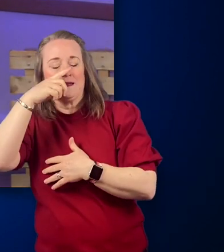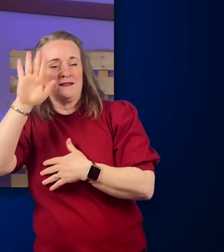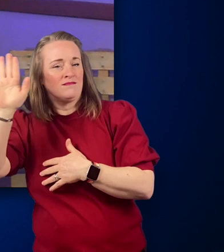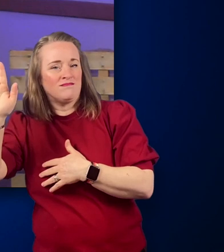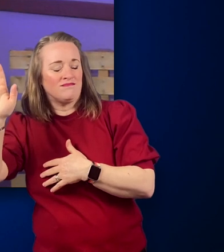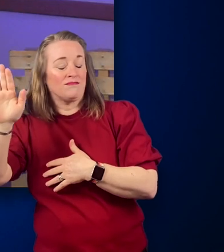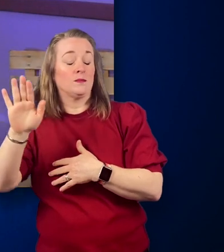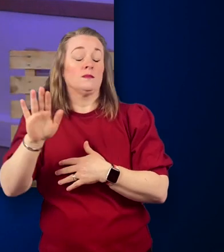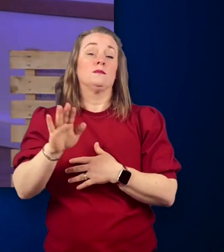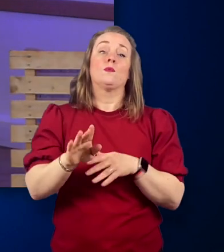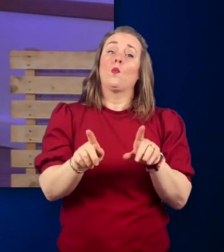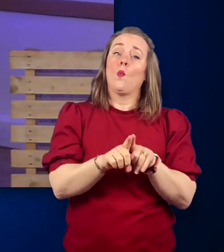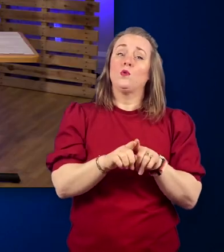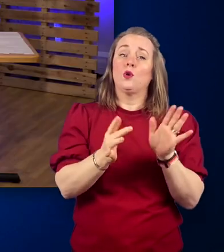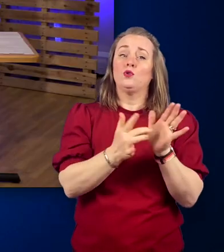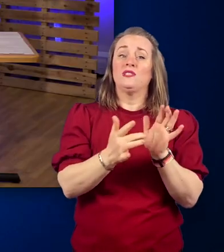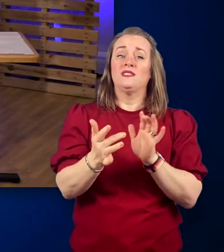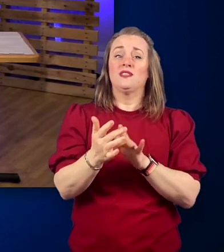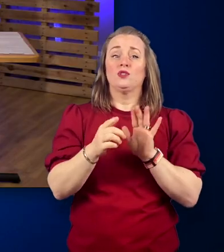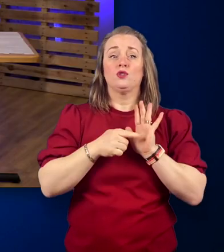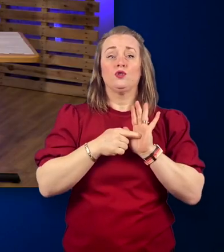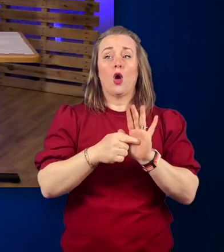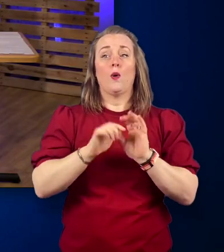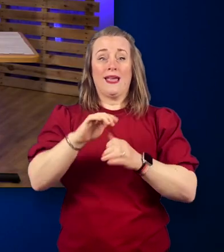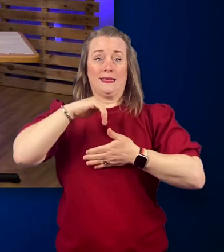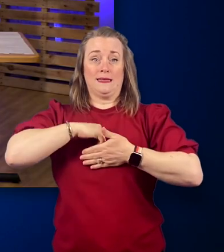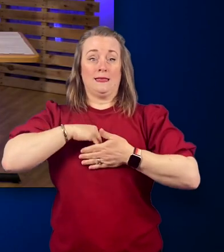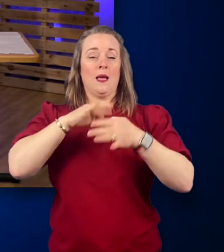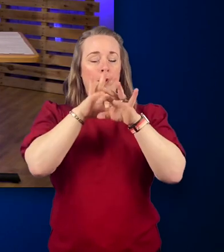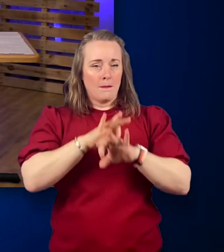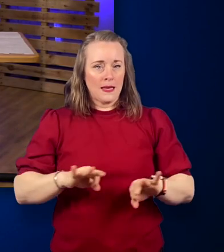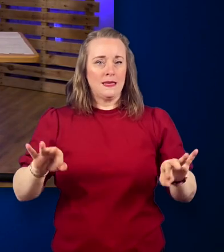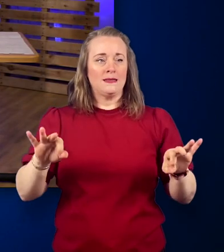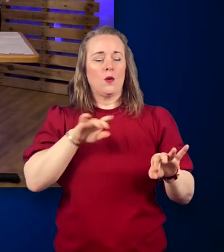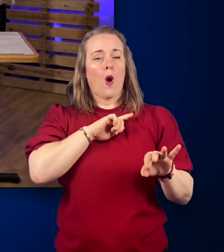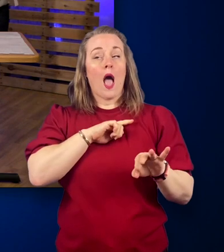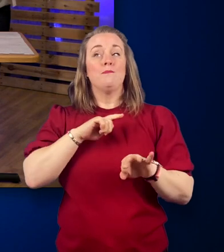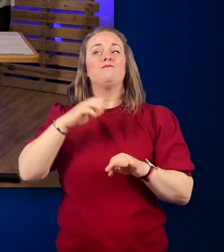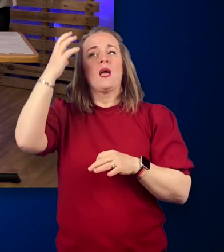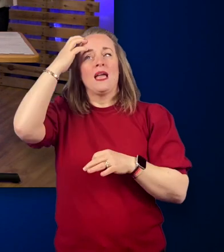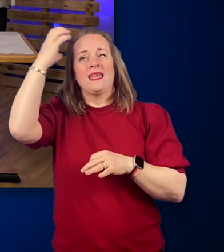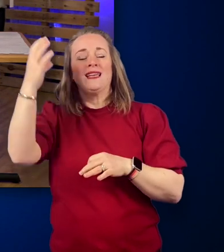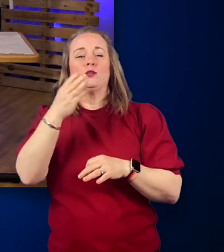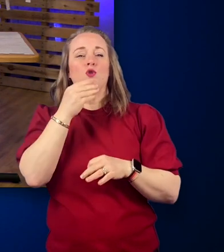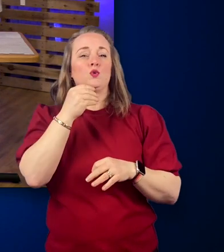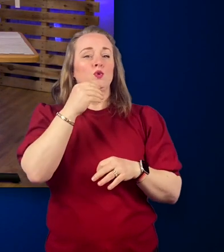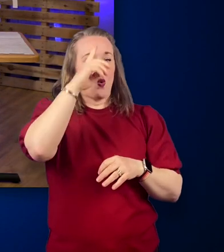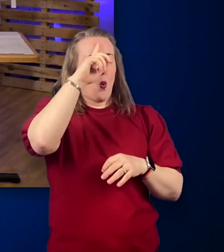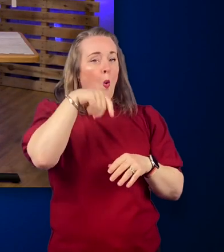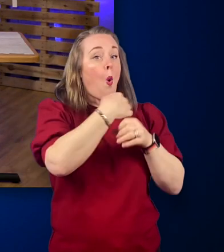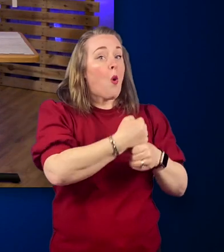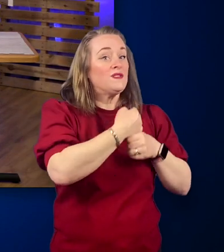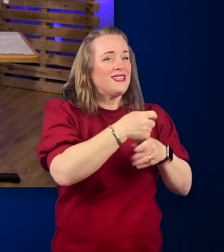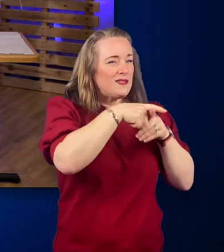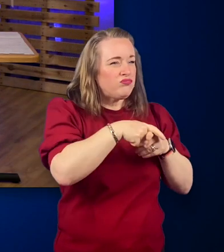showing that he was coming in peace, because kings used horses for war. Donkeys weren't used